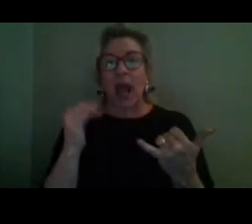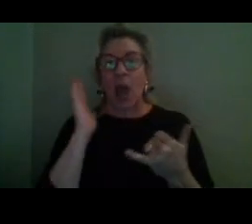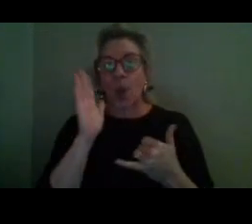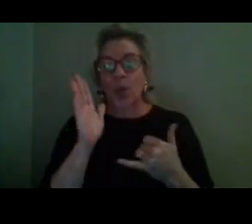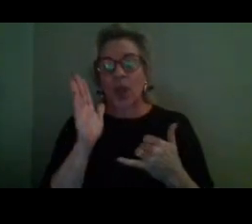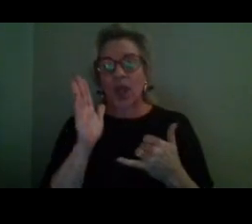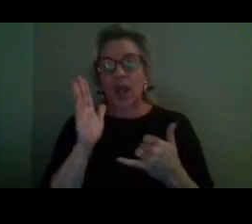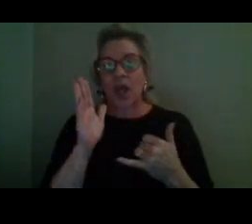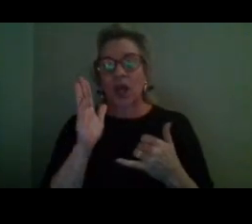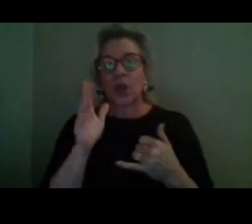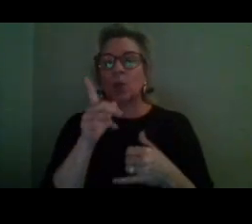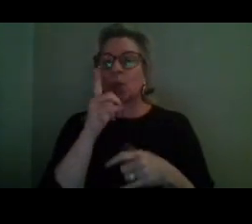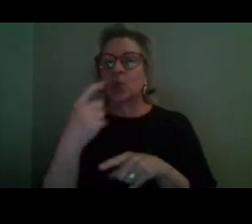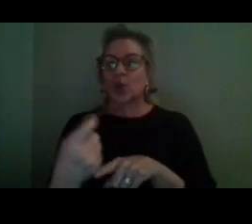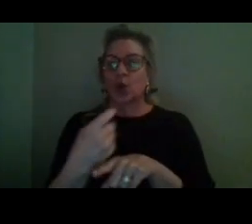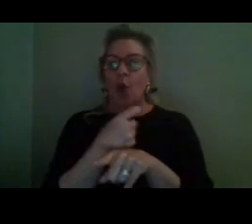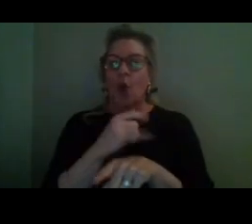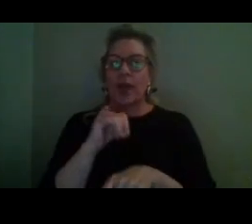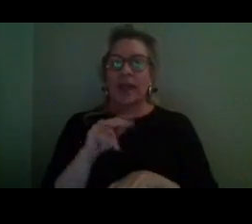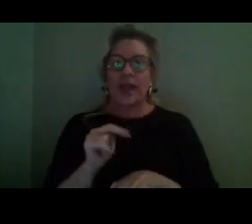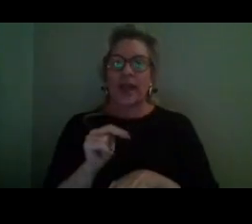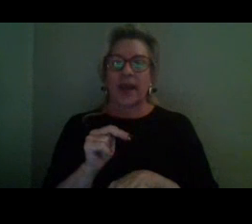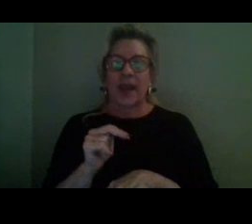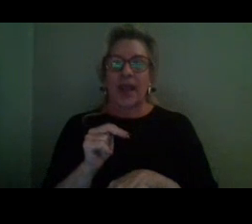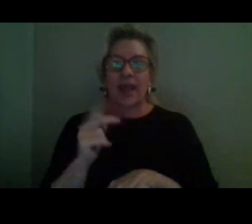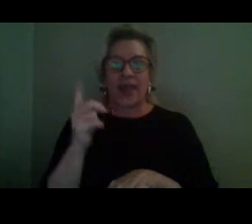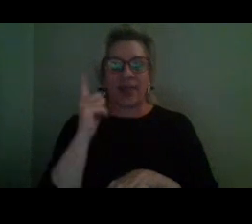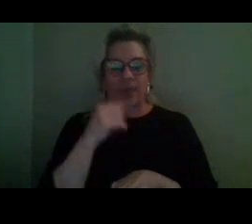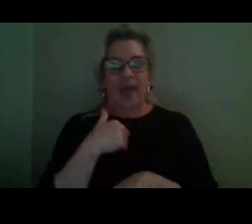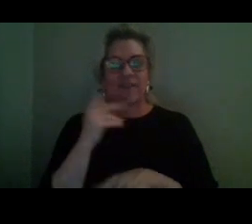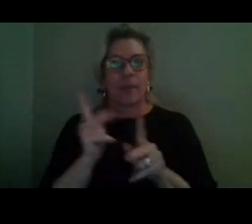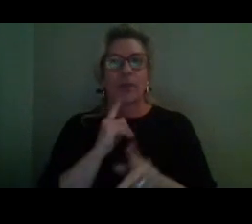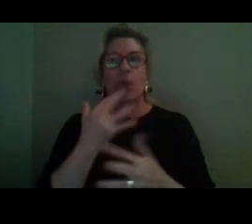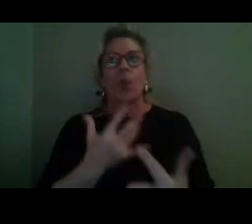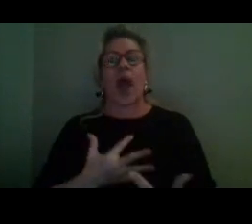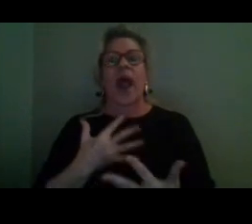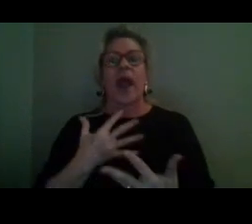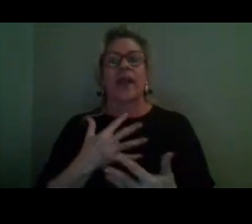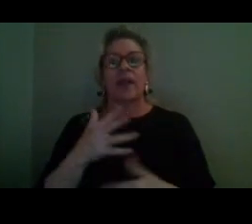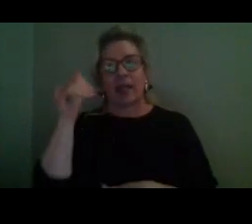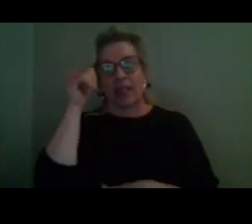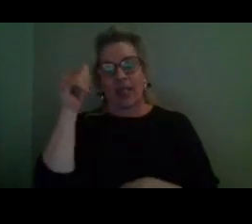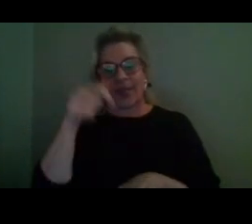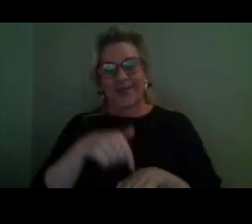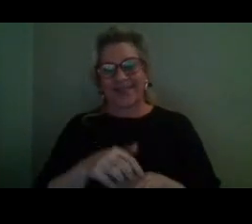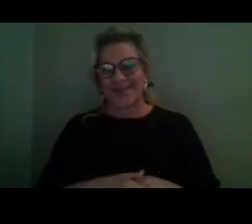the callers first. I think we have some people that have been waiting a long time to talk about this.